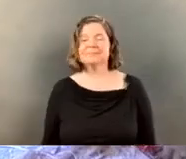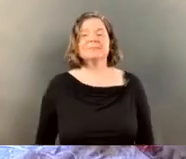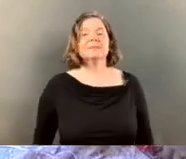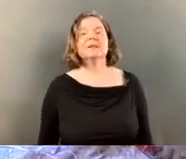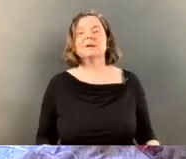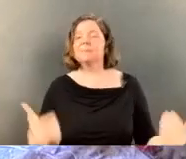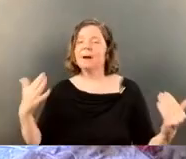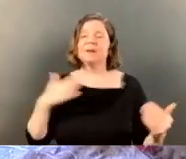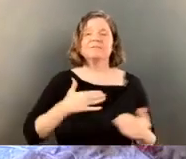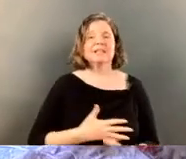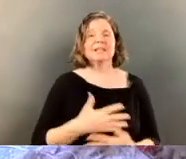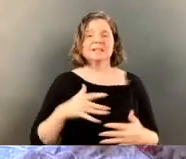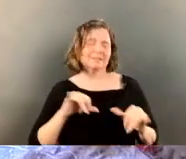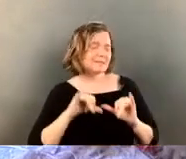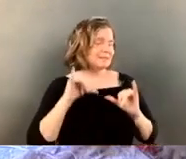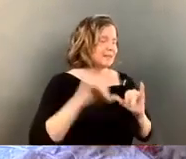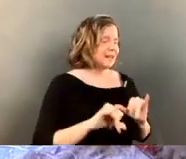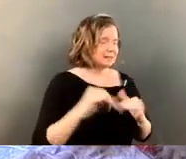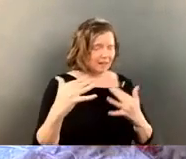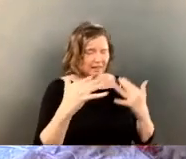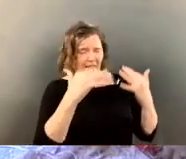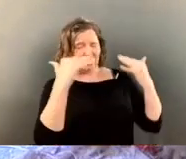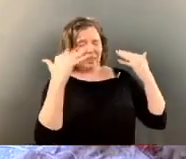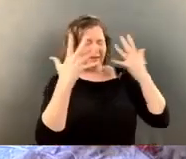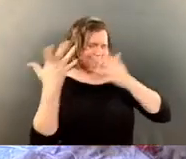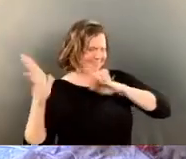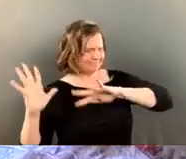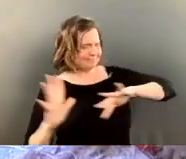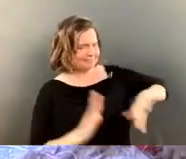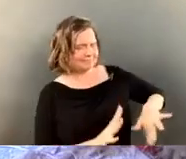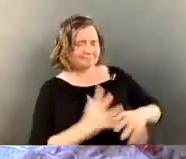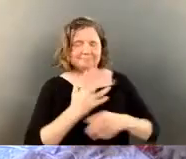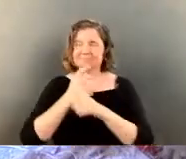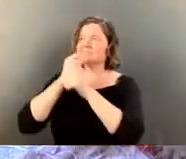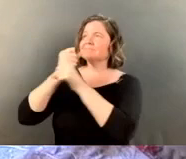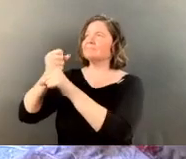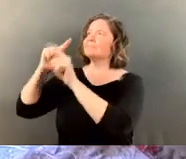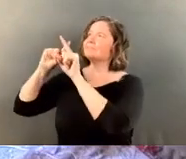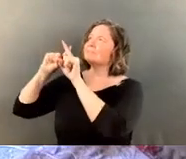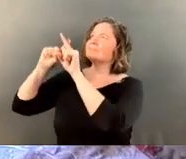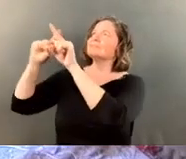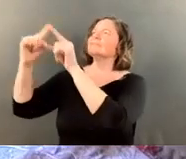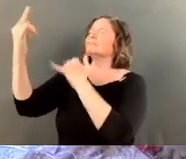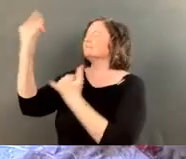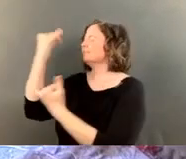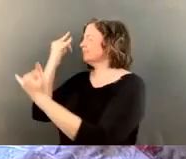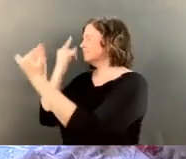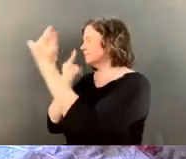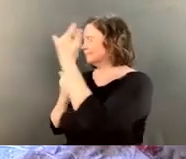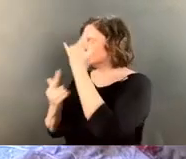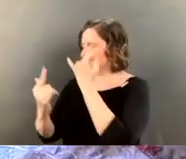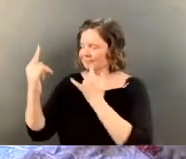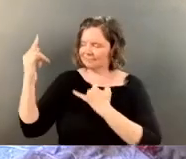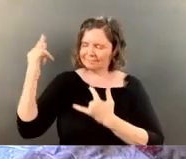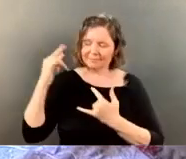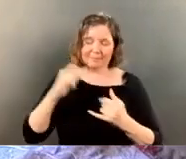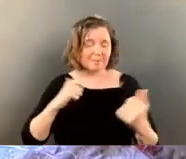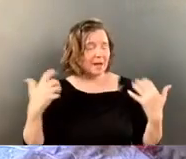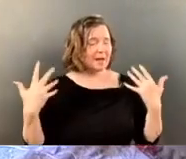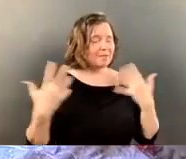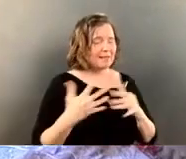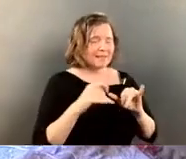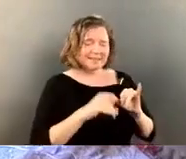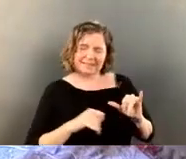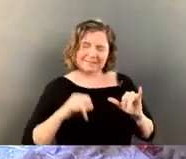shaken. My fear doesn't stand a chance when I stand in your love.